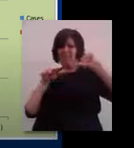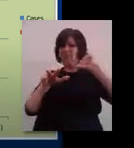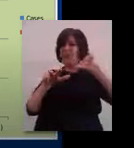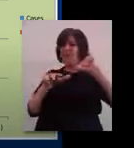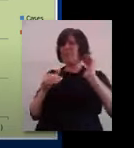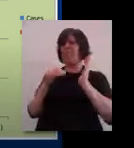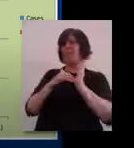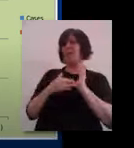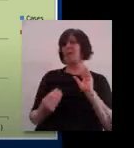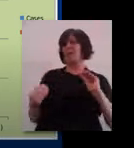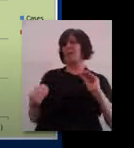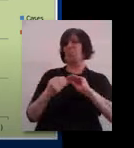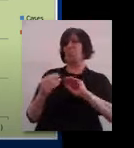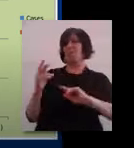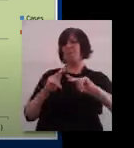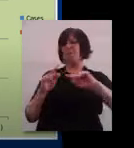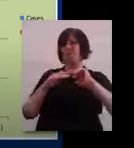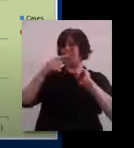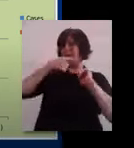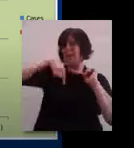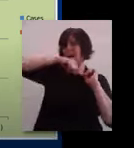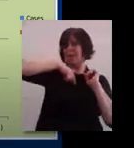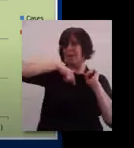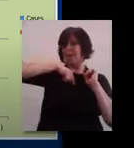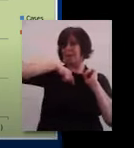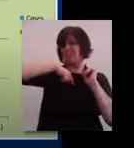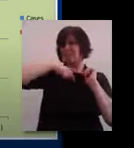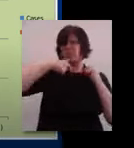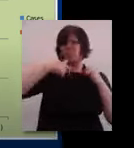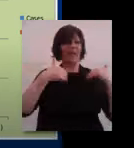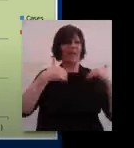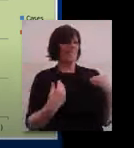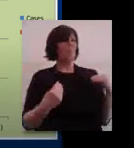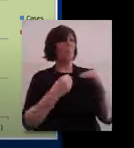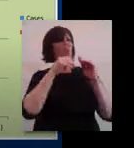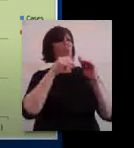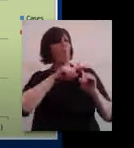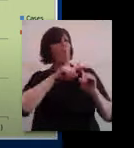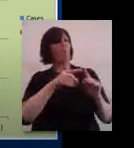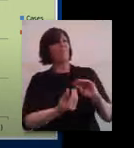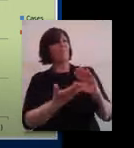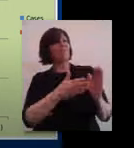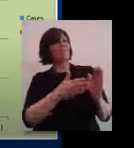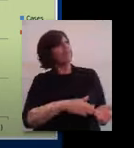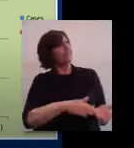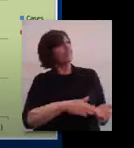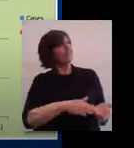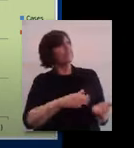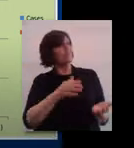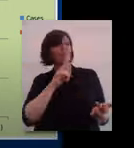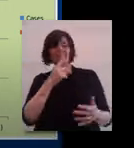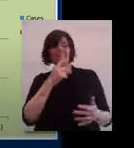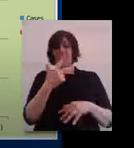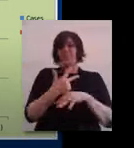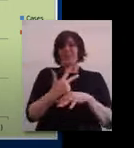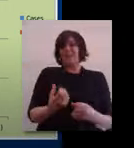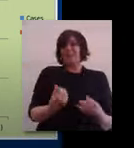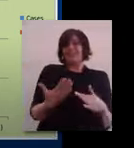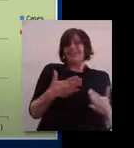we have more cases and more deaths. We actually have basically 3 times as many deaths as Allegheny